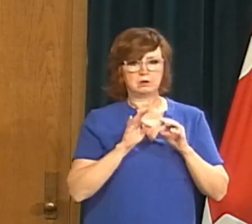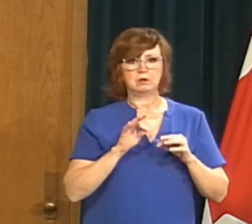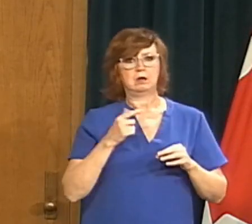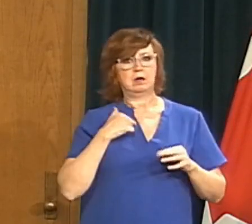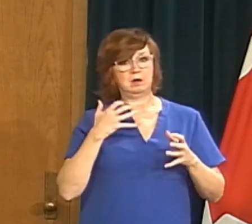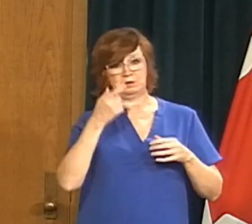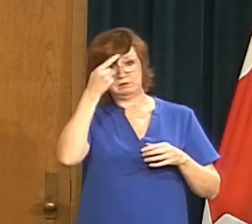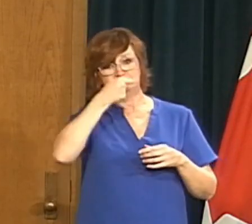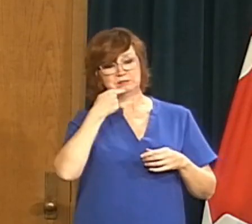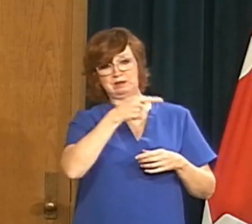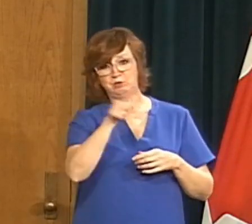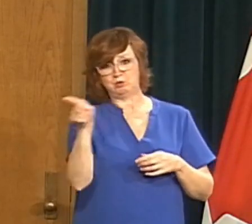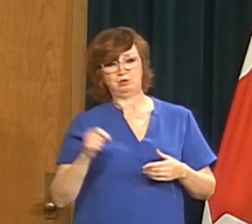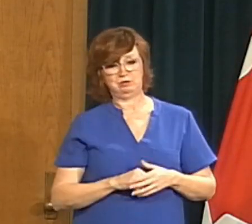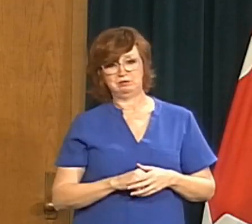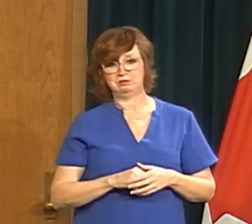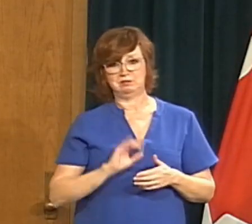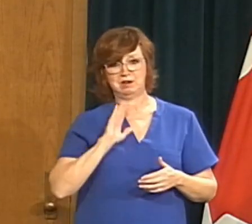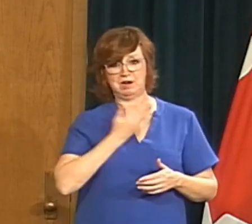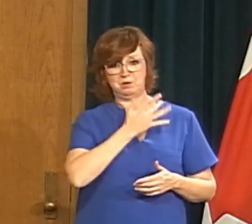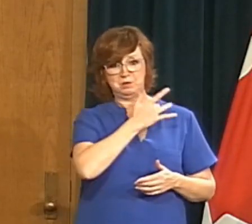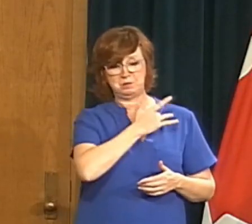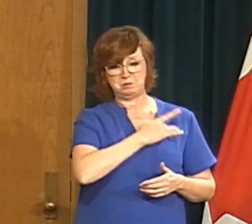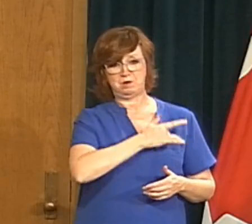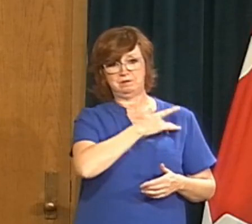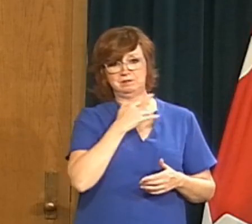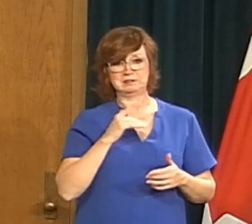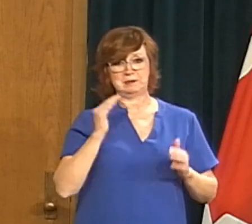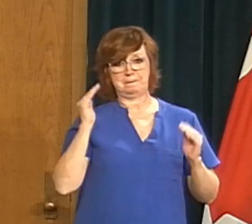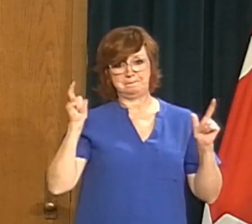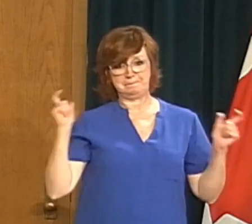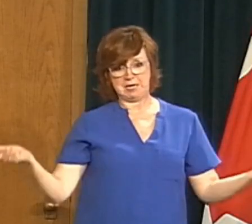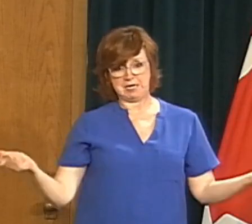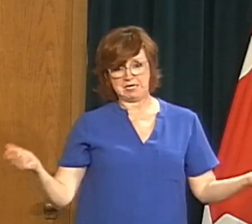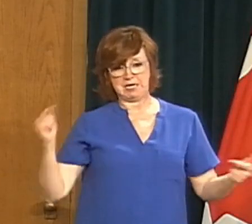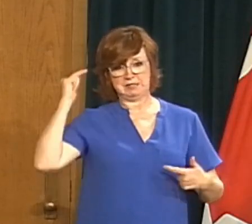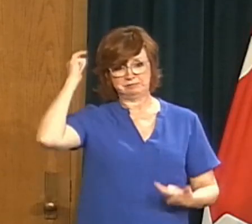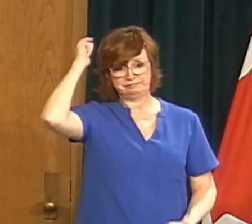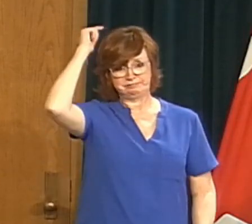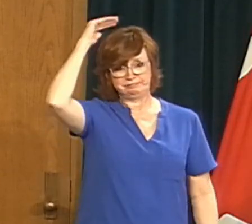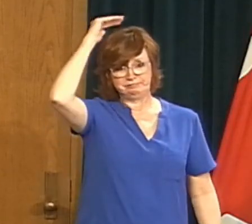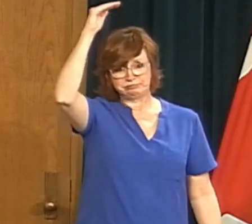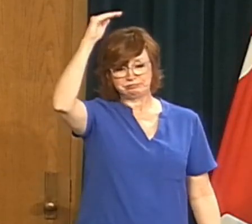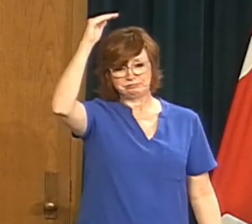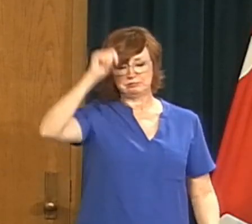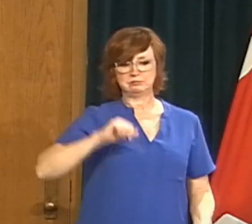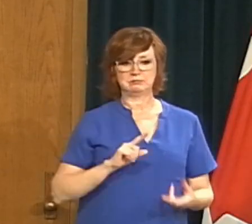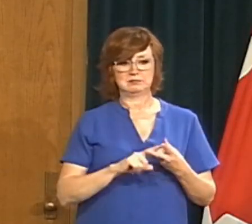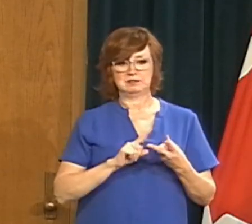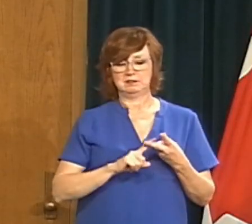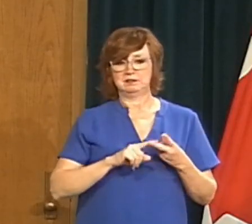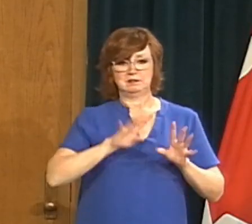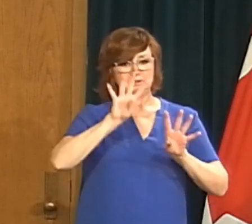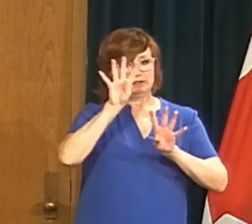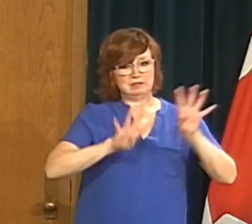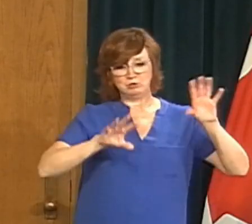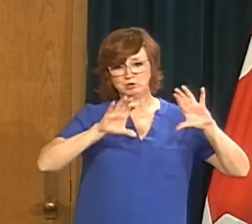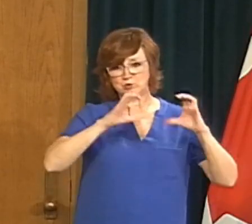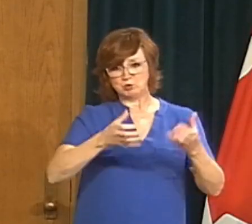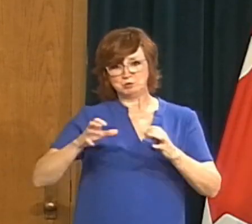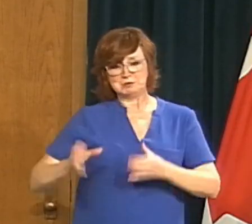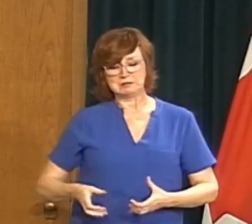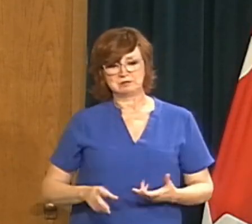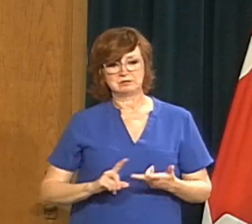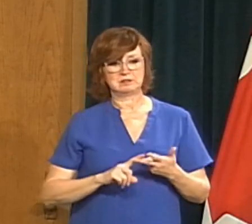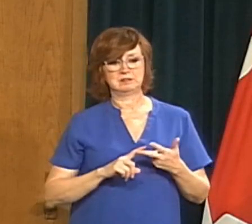very large and diverse province, and we have a very large and diverse health system that offers healthcare